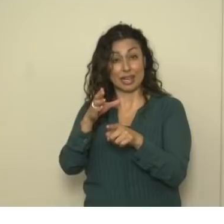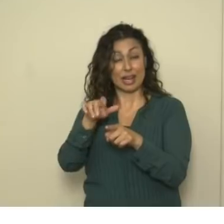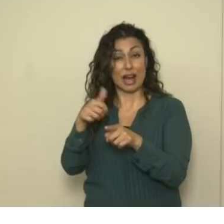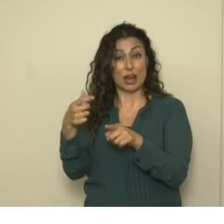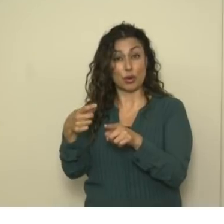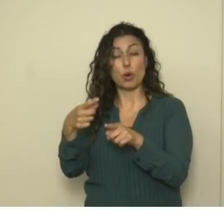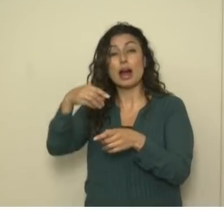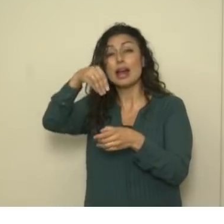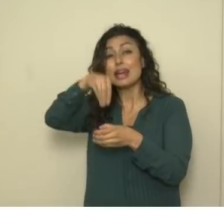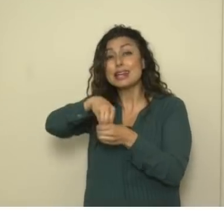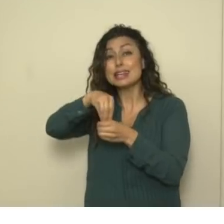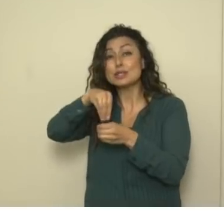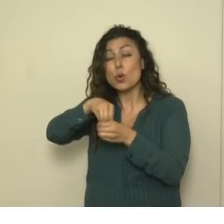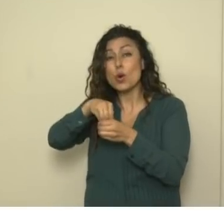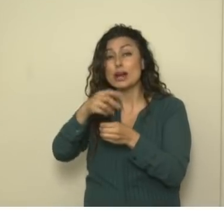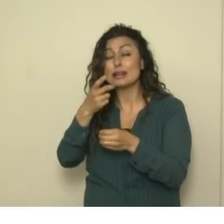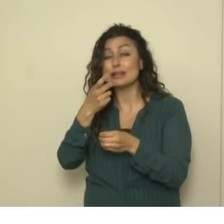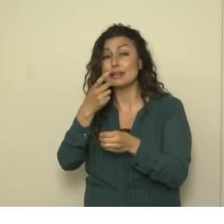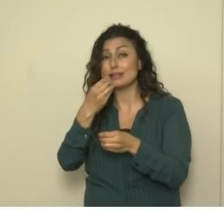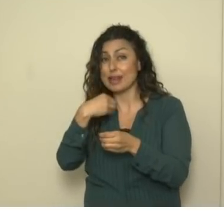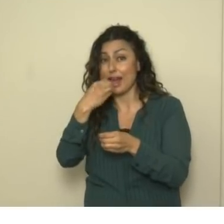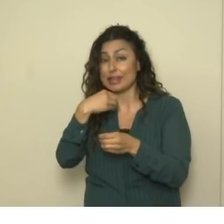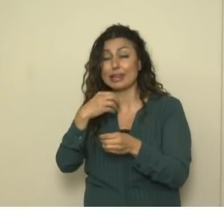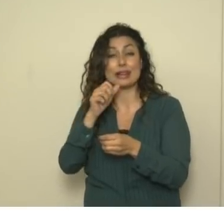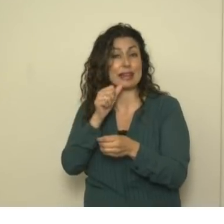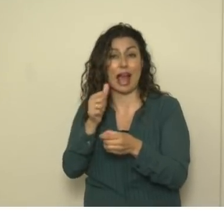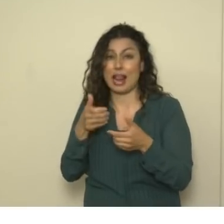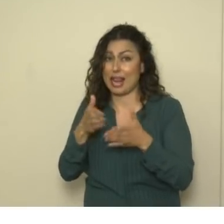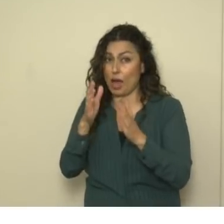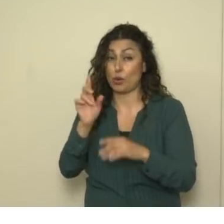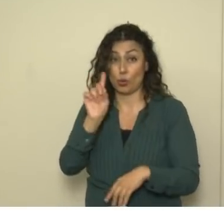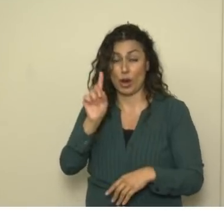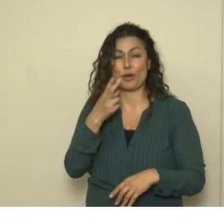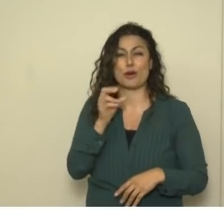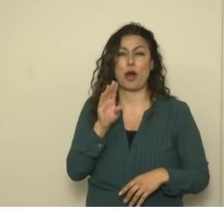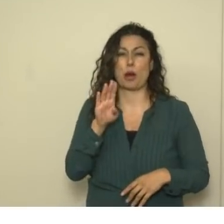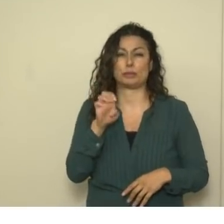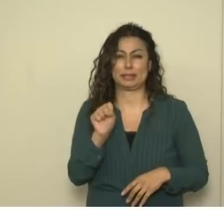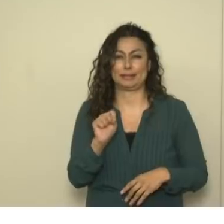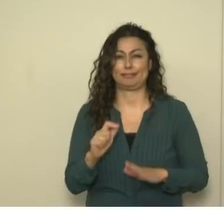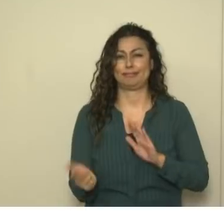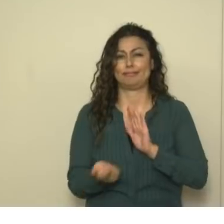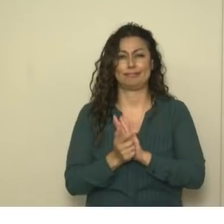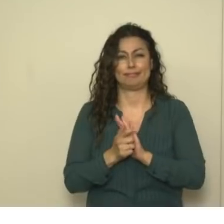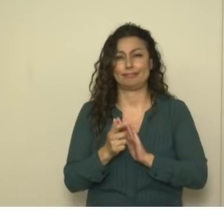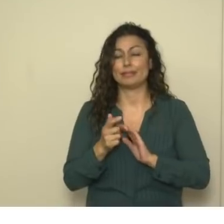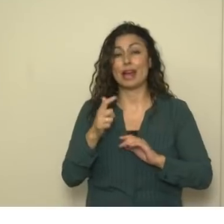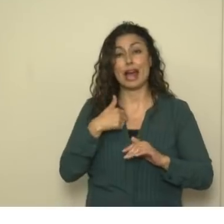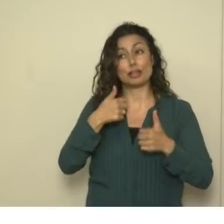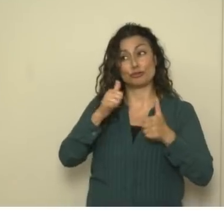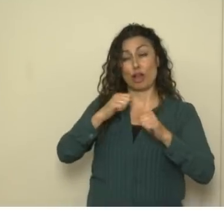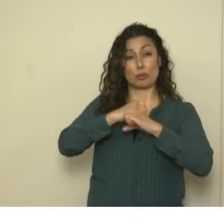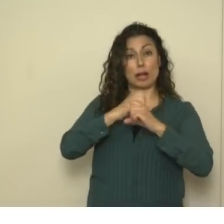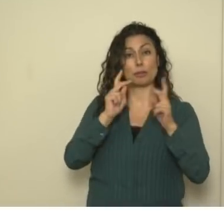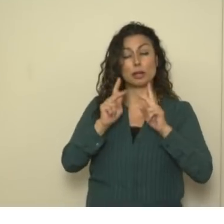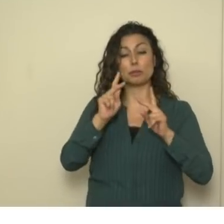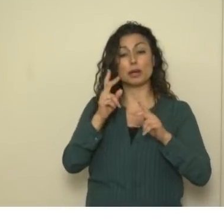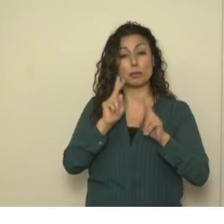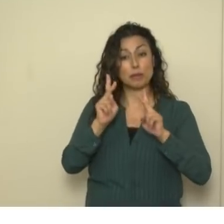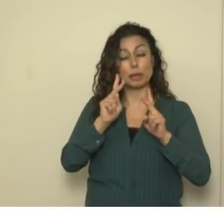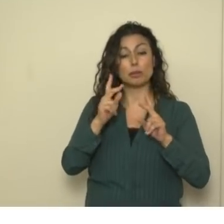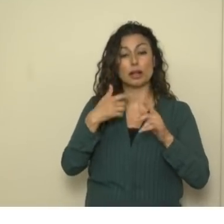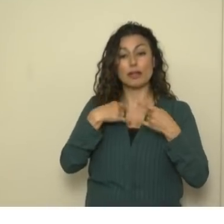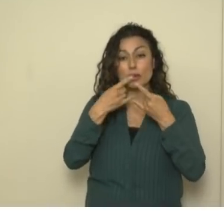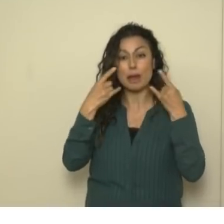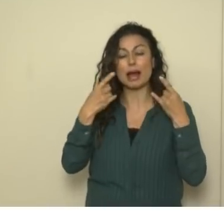is not allowable in Hobbs. And, I've tried to protect people, and so the folks have the masks